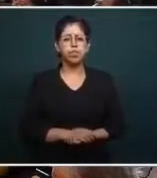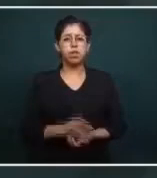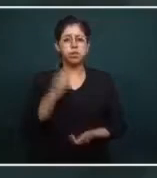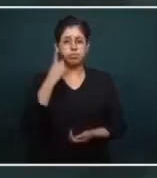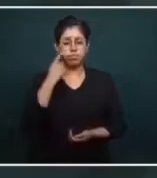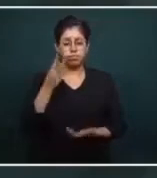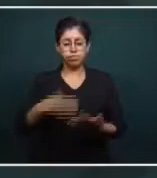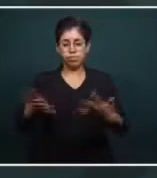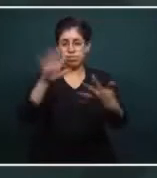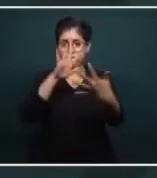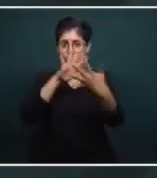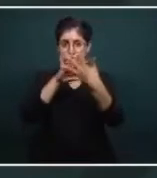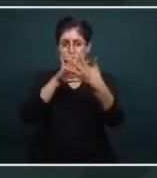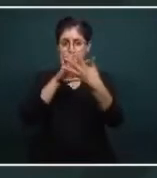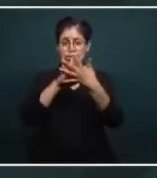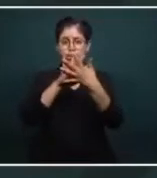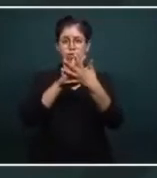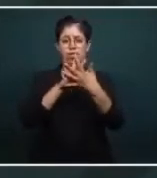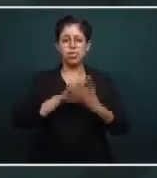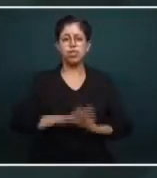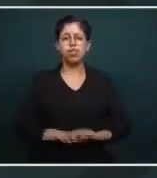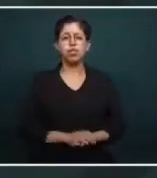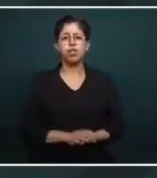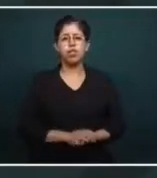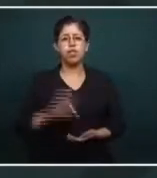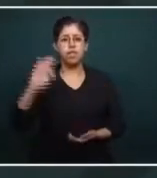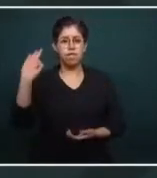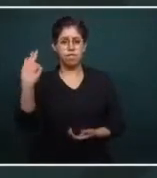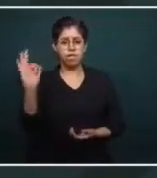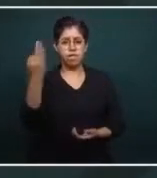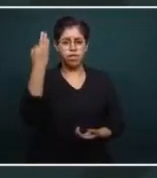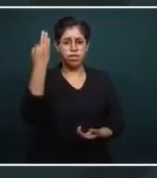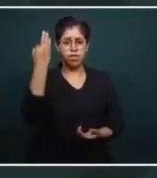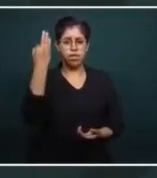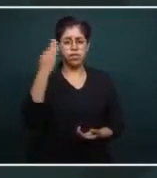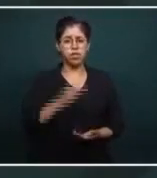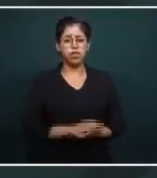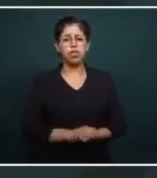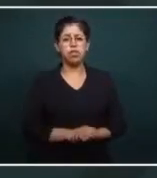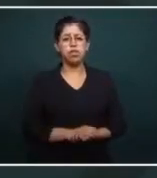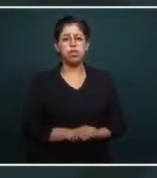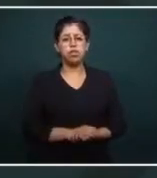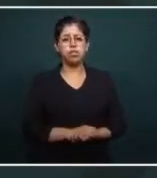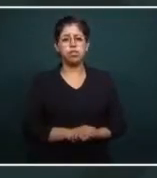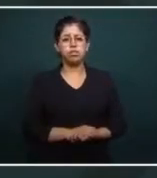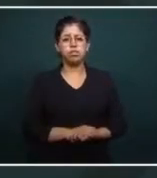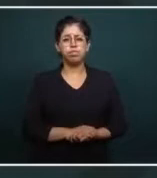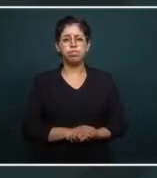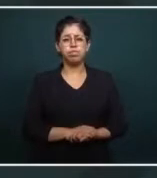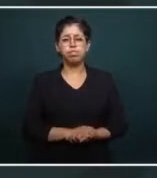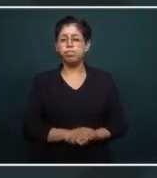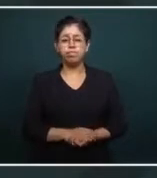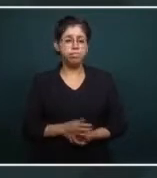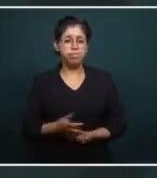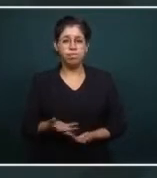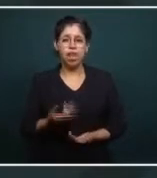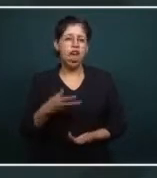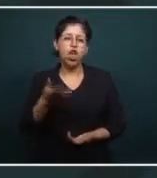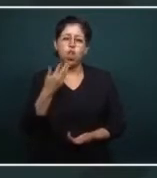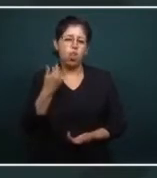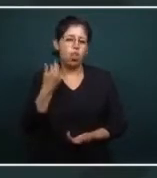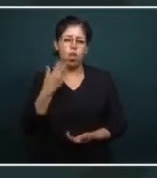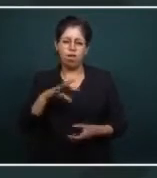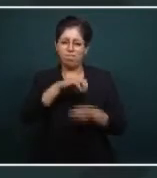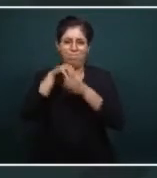los penales regarding the jails federales, and the federal prisons, no tenemos sobrepoblación. we